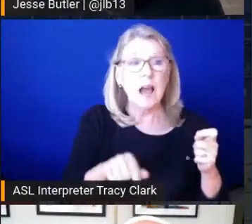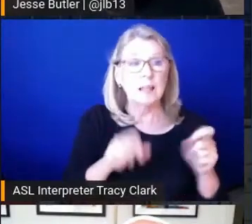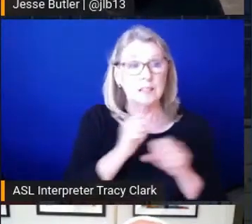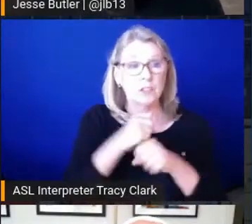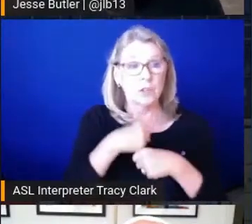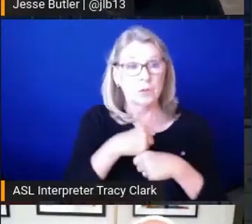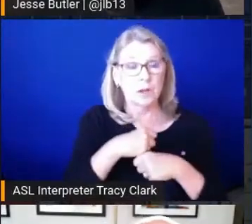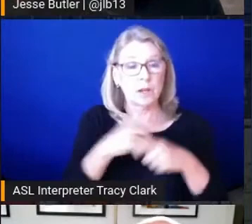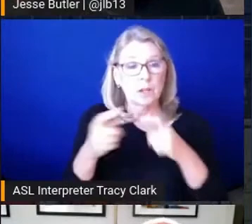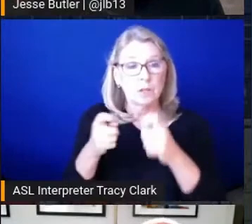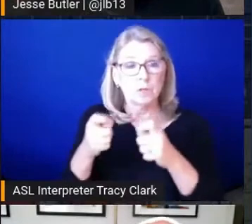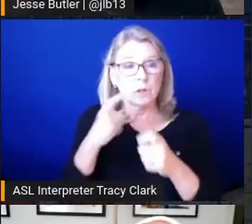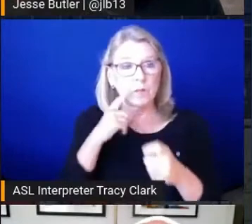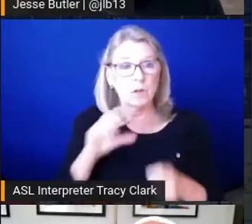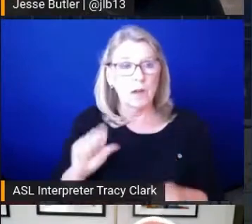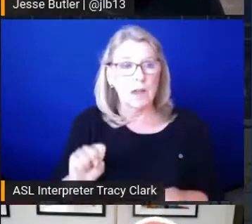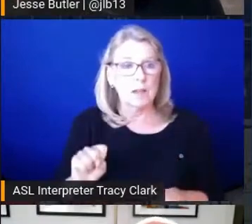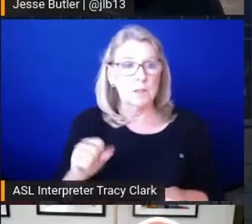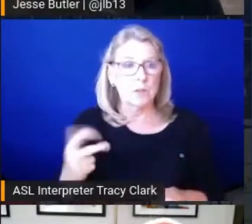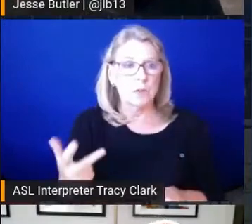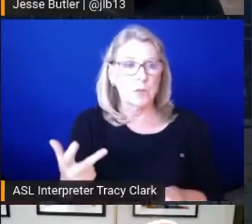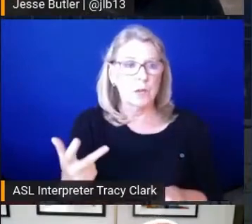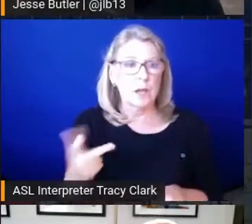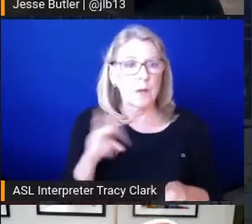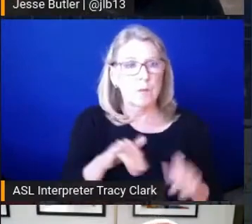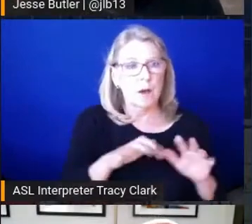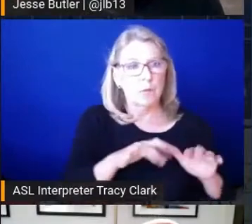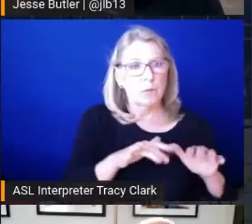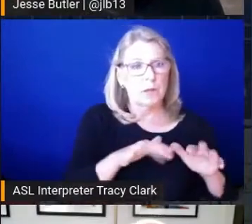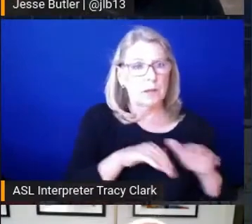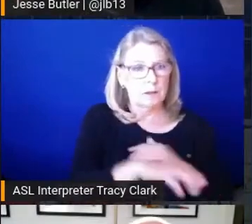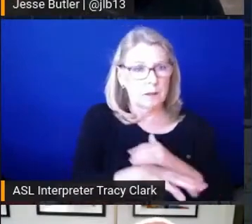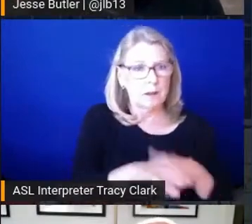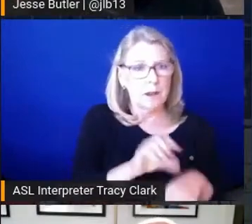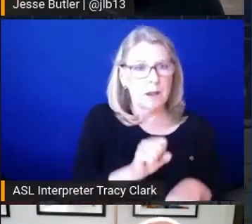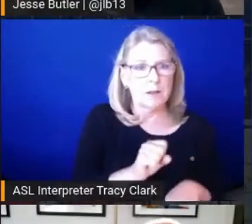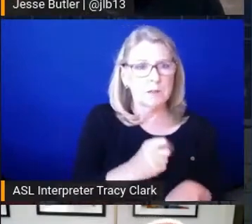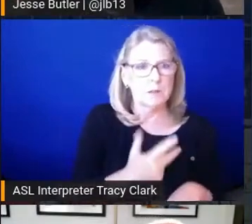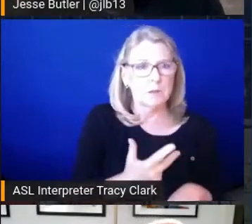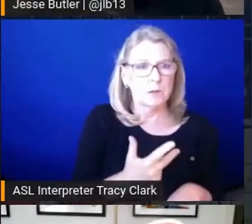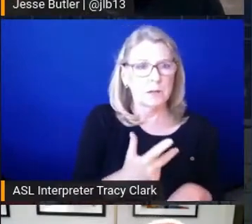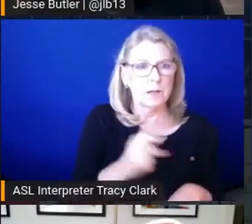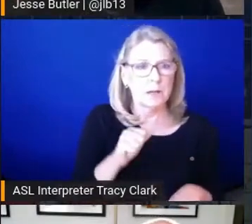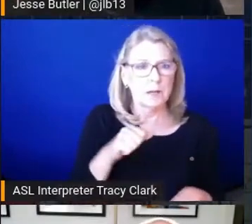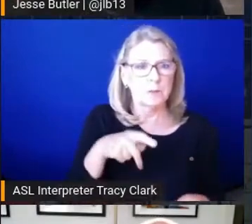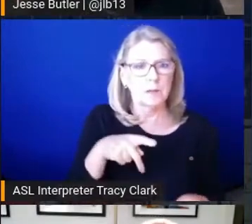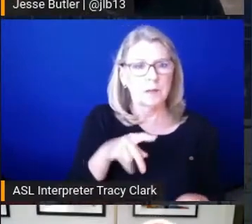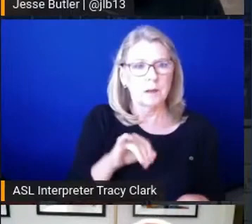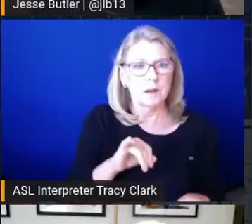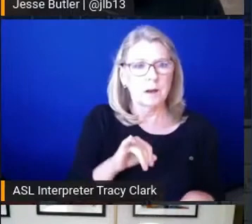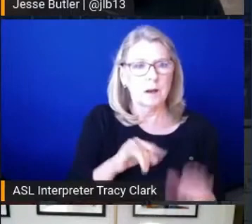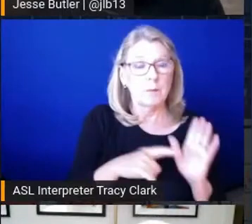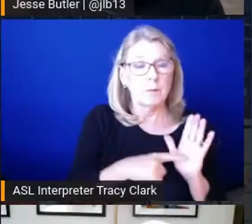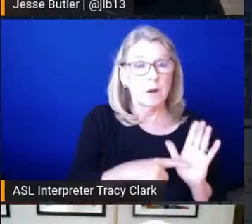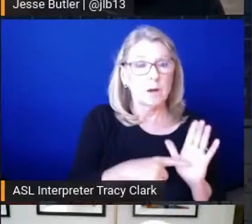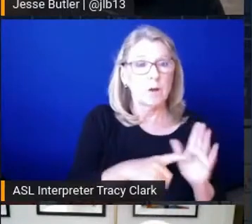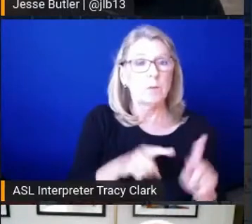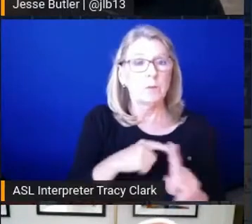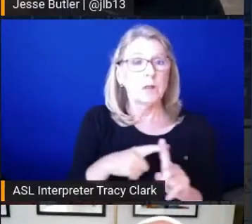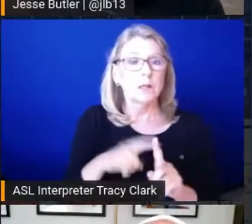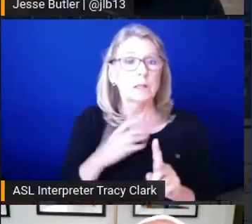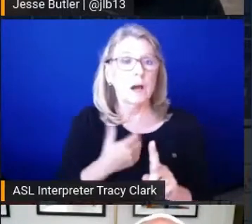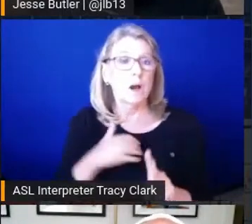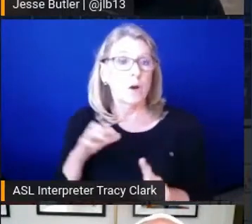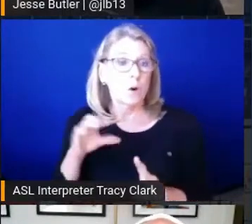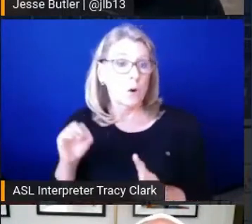by reading in the S3 API model. We can also, because our code generator is quite flexible, we